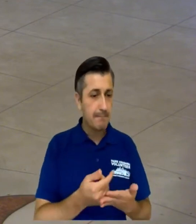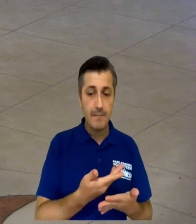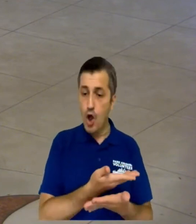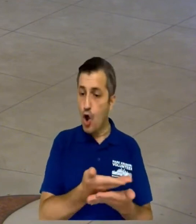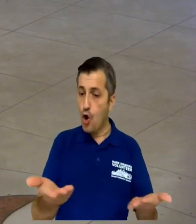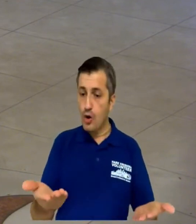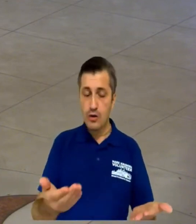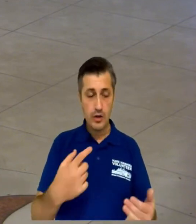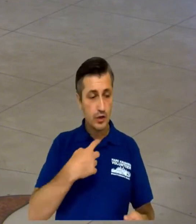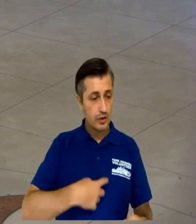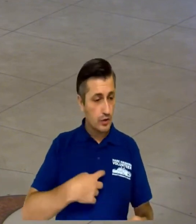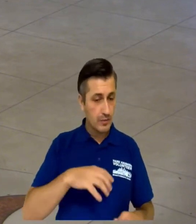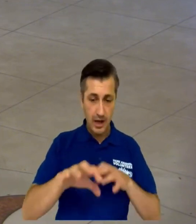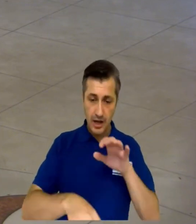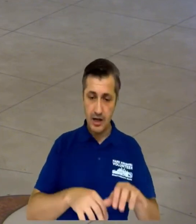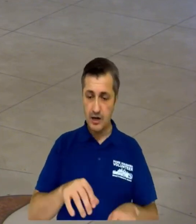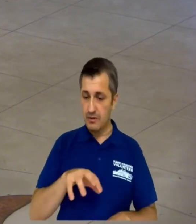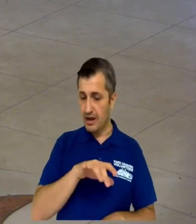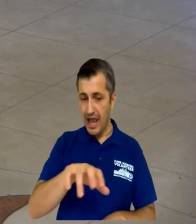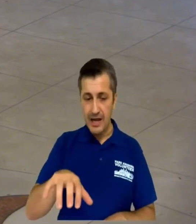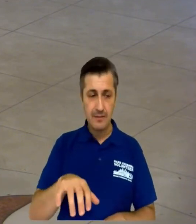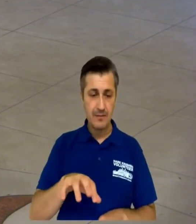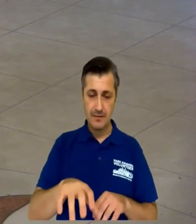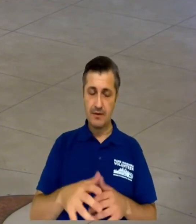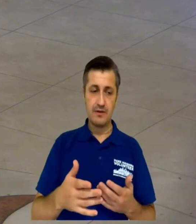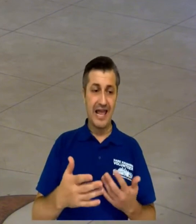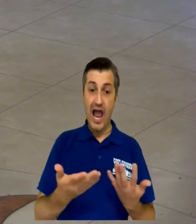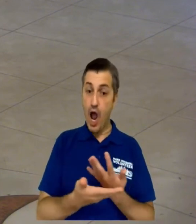He maintains all of us, actually.